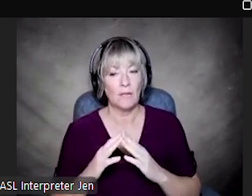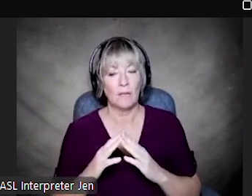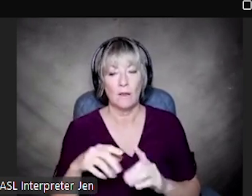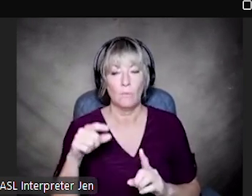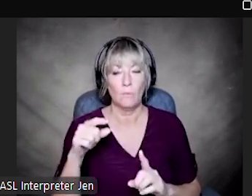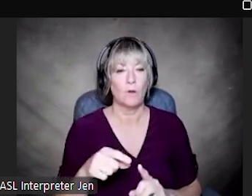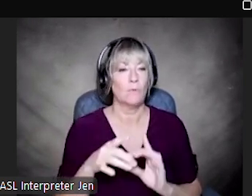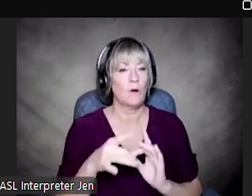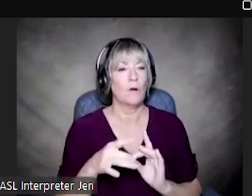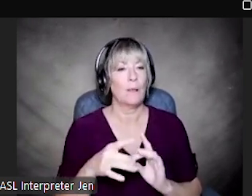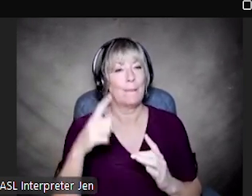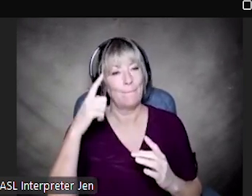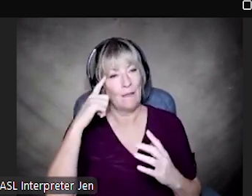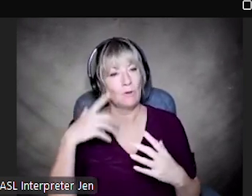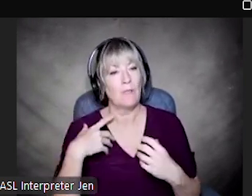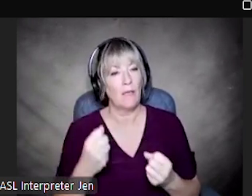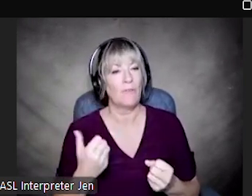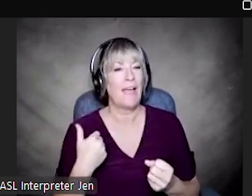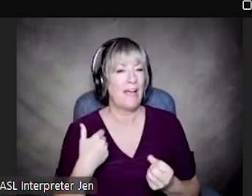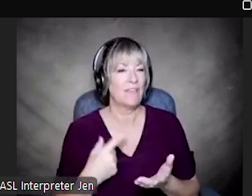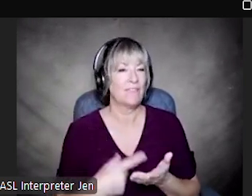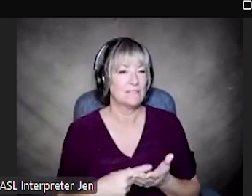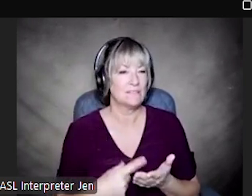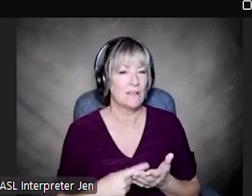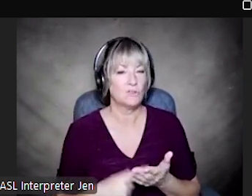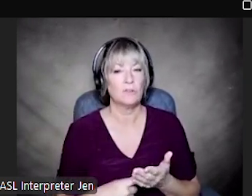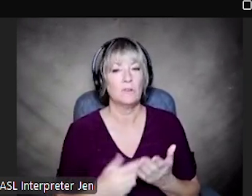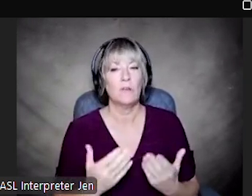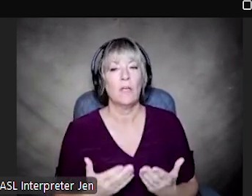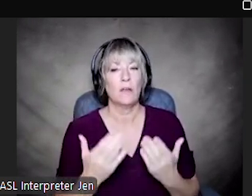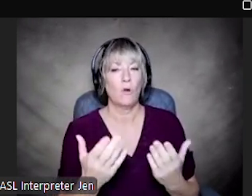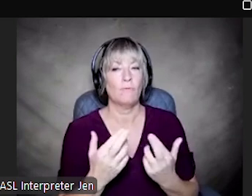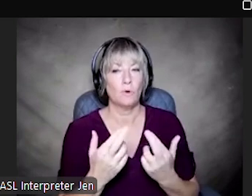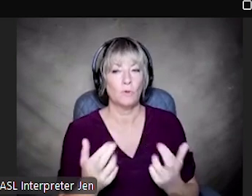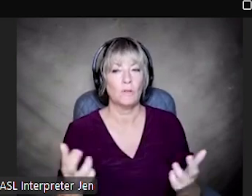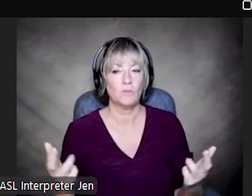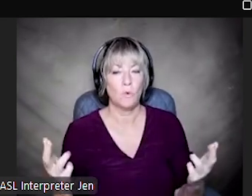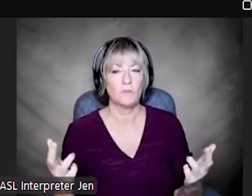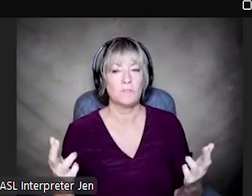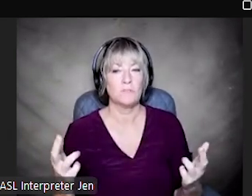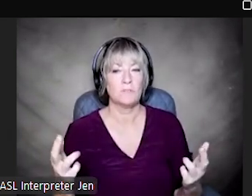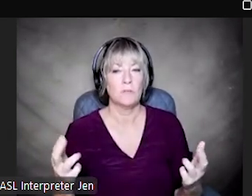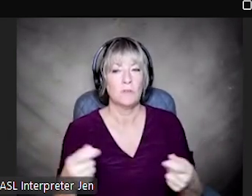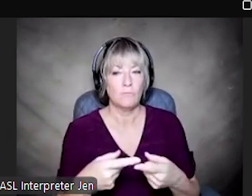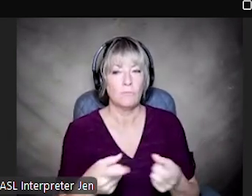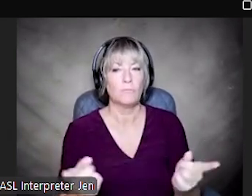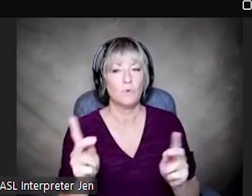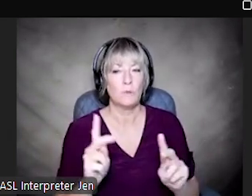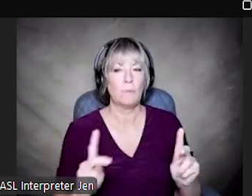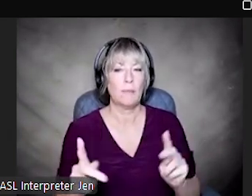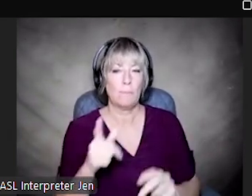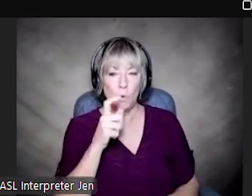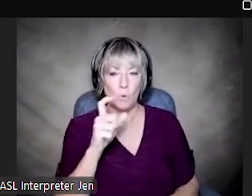mental health, having these discussions, and offering resources to the people that need it most.